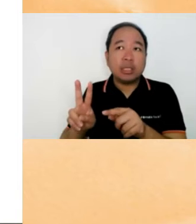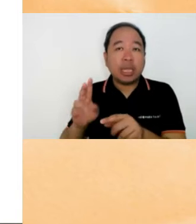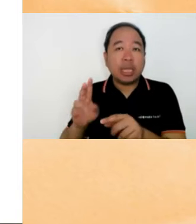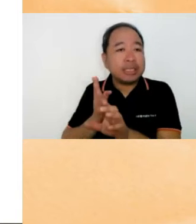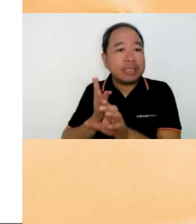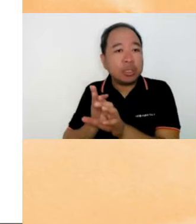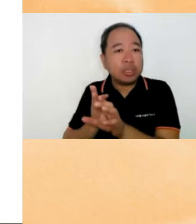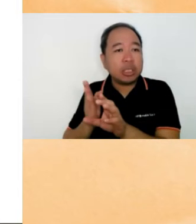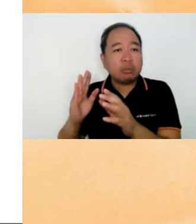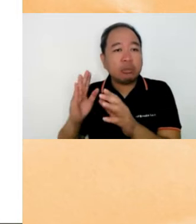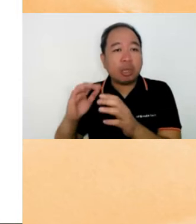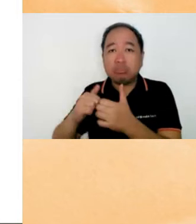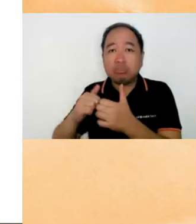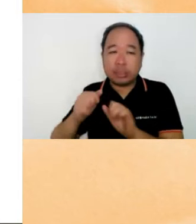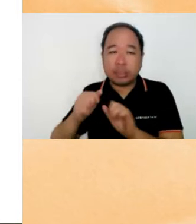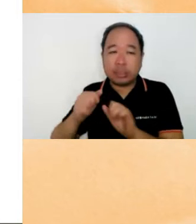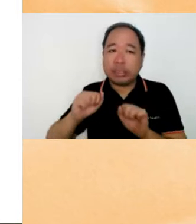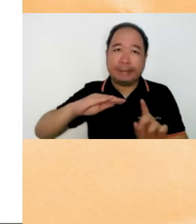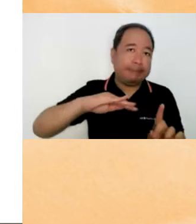attachment that the child forms. No?